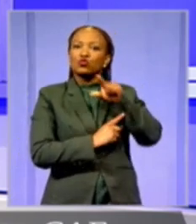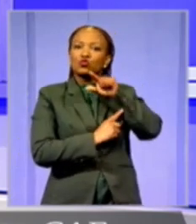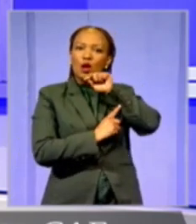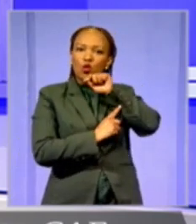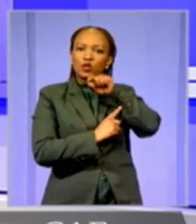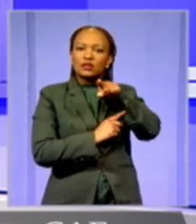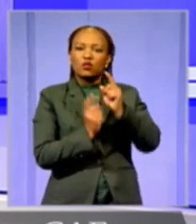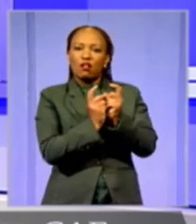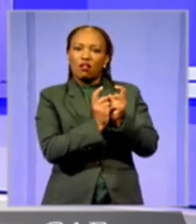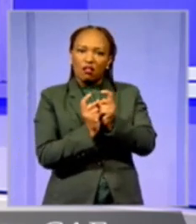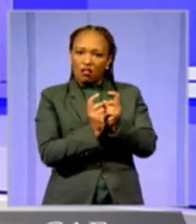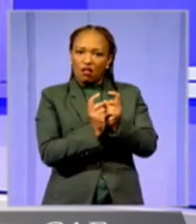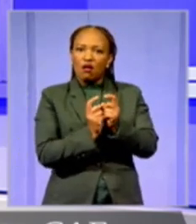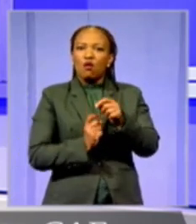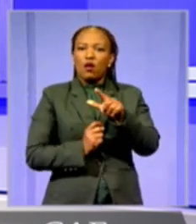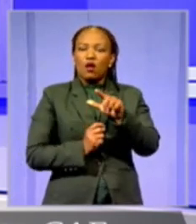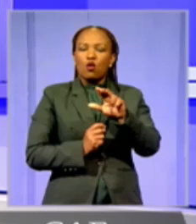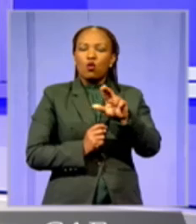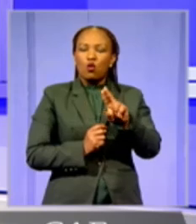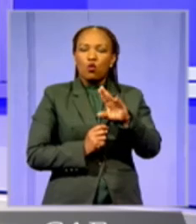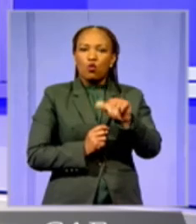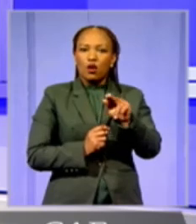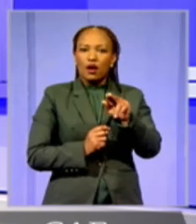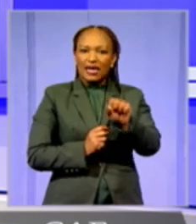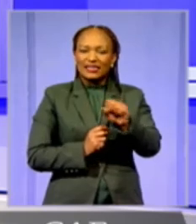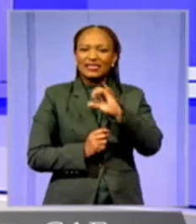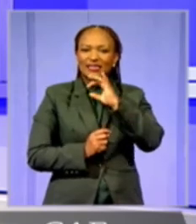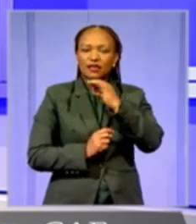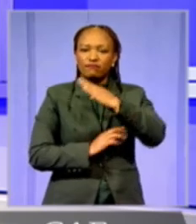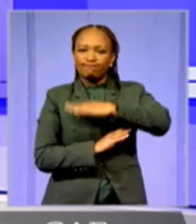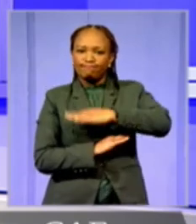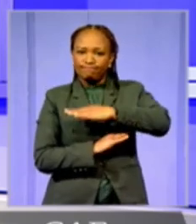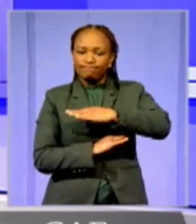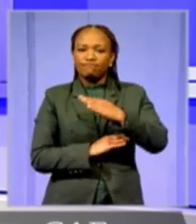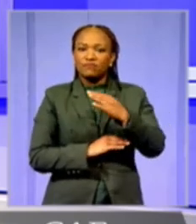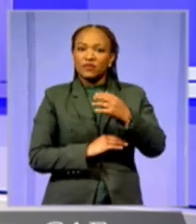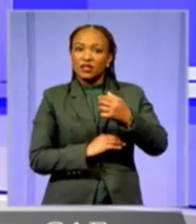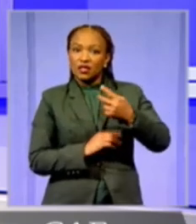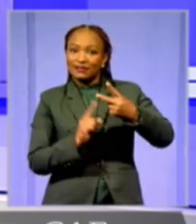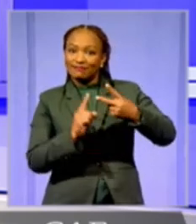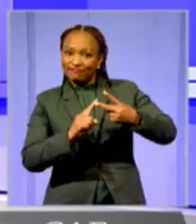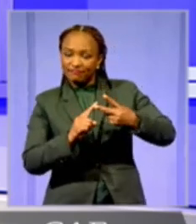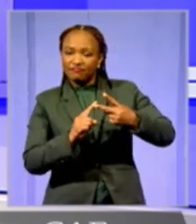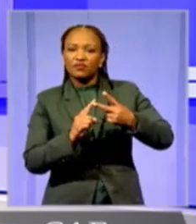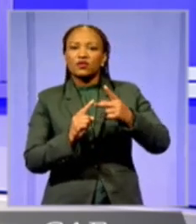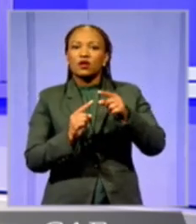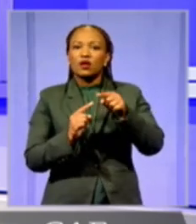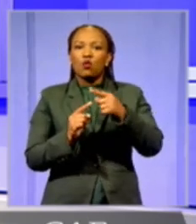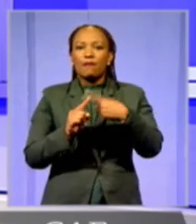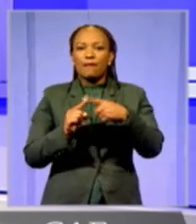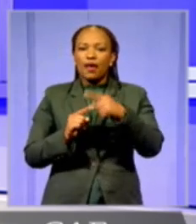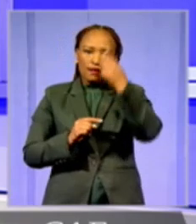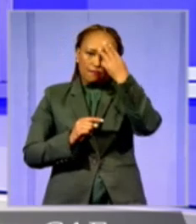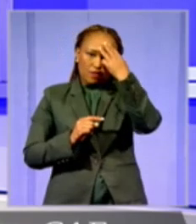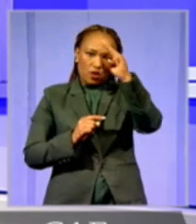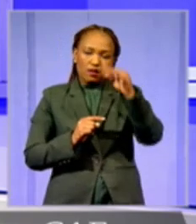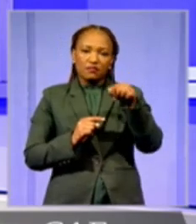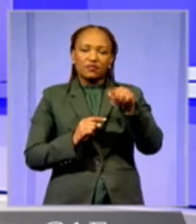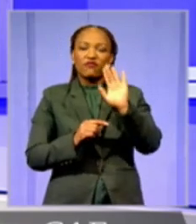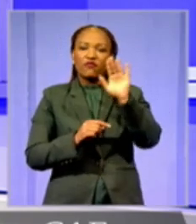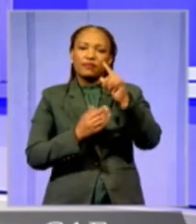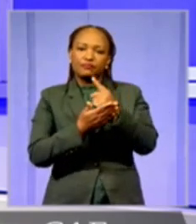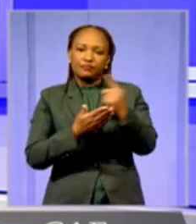la Lucas Moripe Stadium. Ka la matlhatso maitsiboa, mme legato la bobedi tlile go tshamekelwa kwa Loftus Versfeld mo